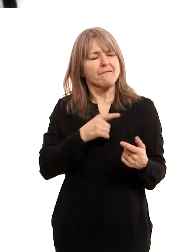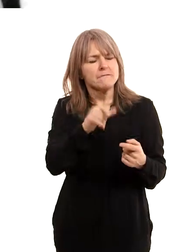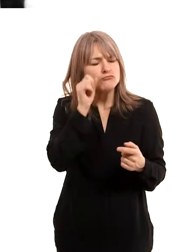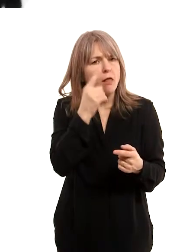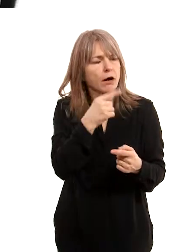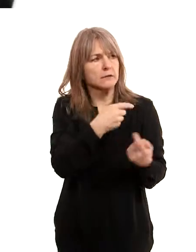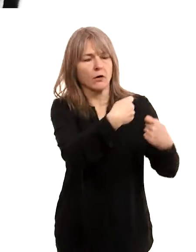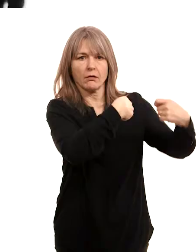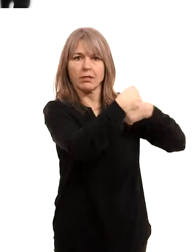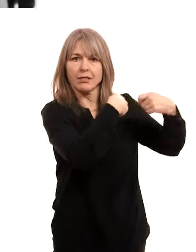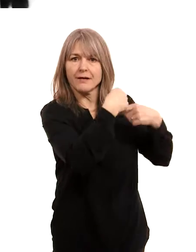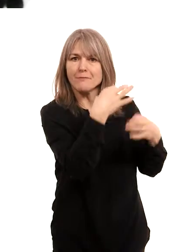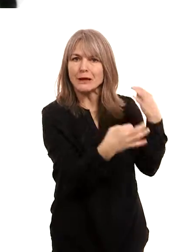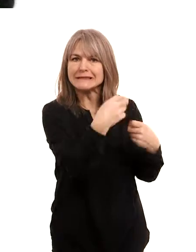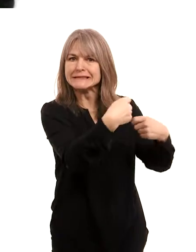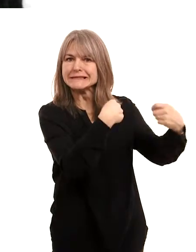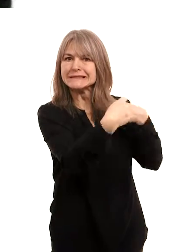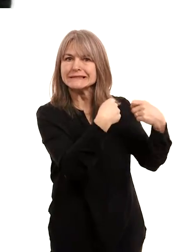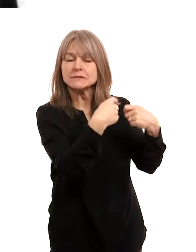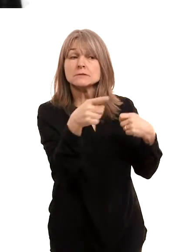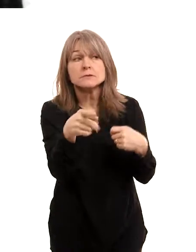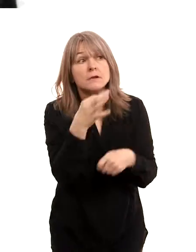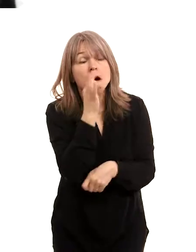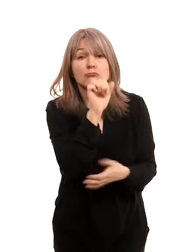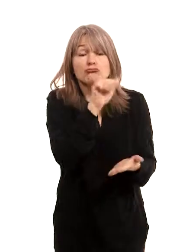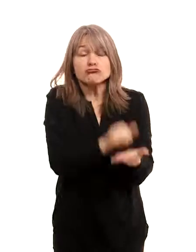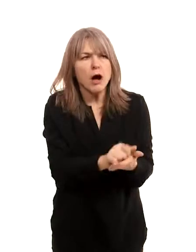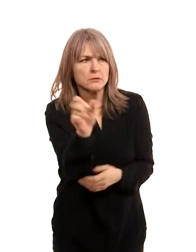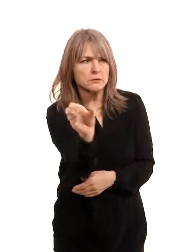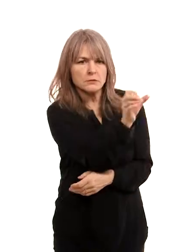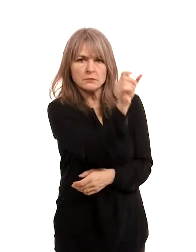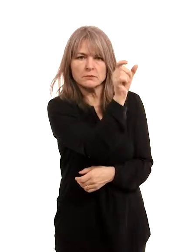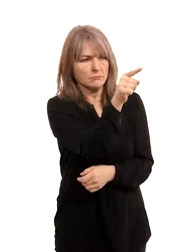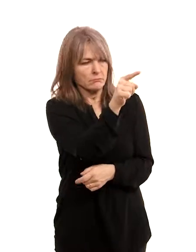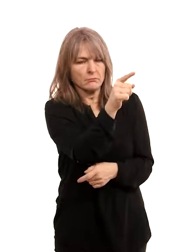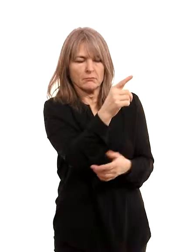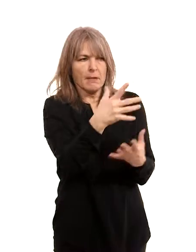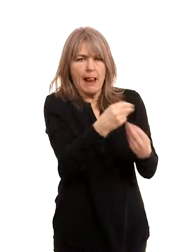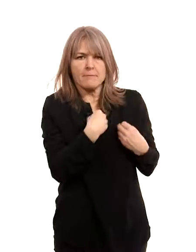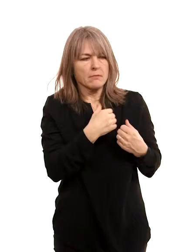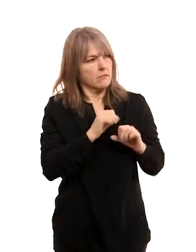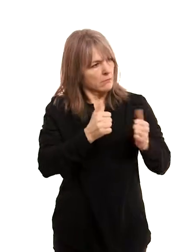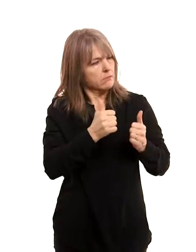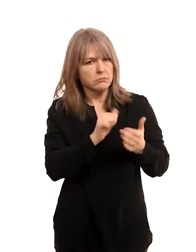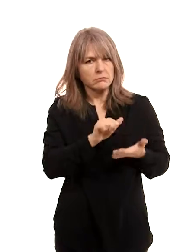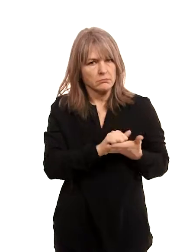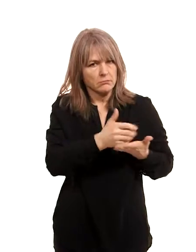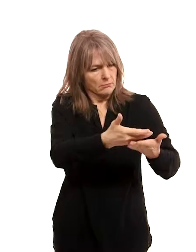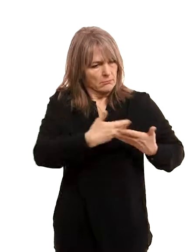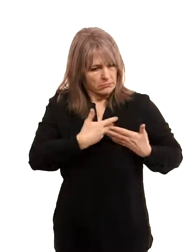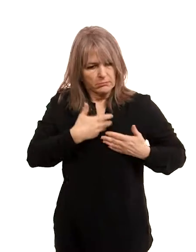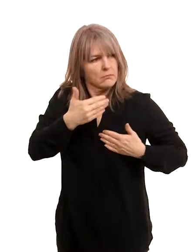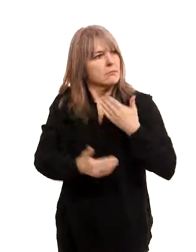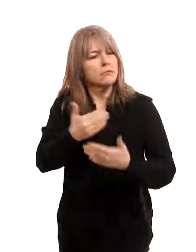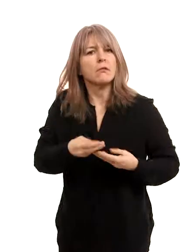right politicians in place, you know they're going to make the right decisions for you. I encourage BME people to vote because